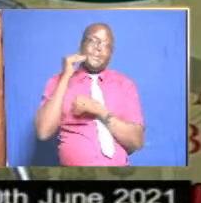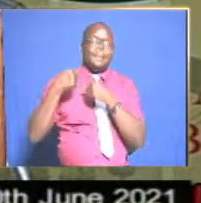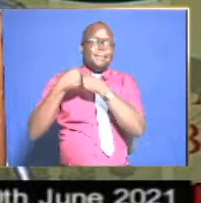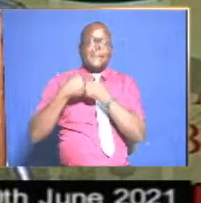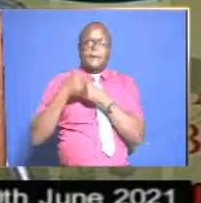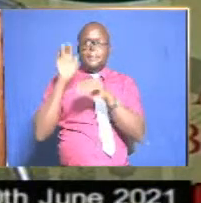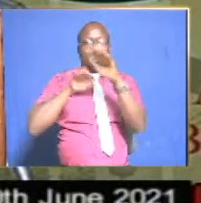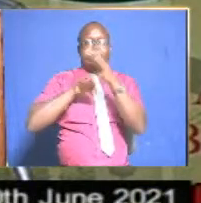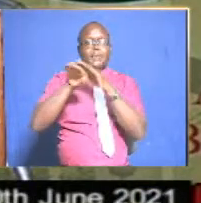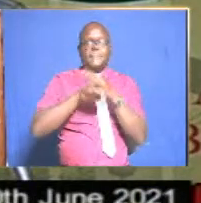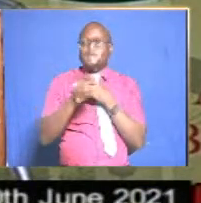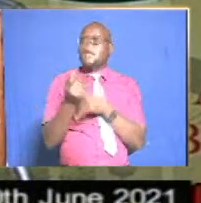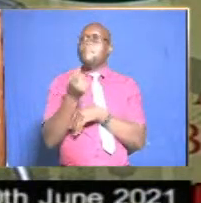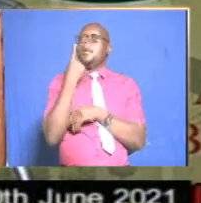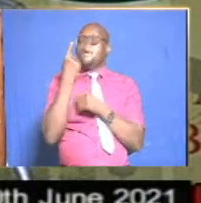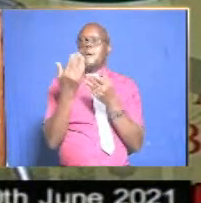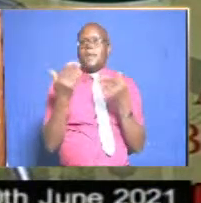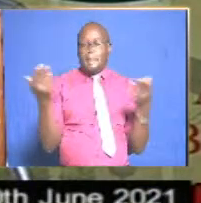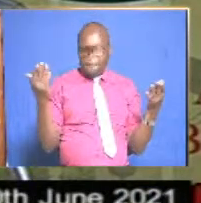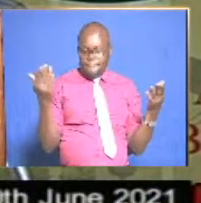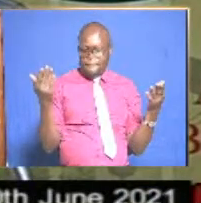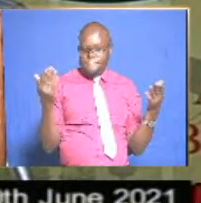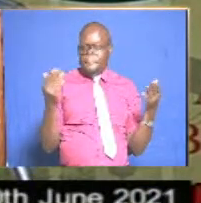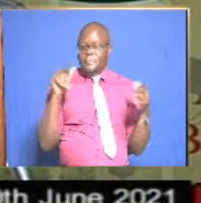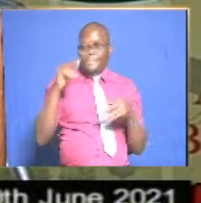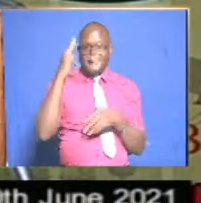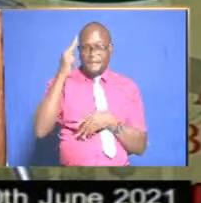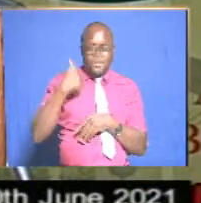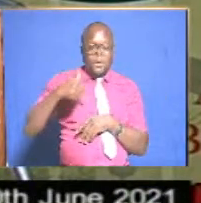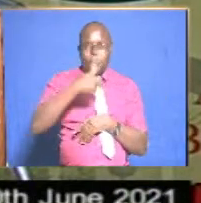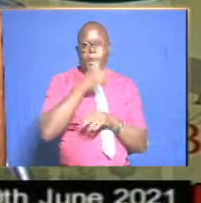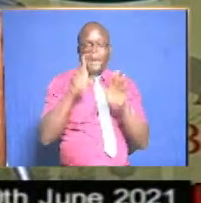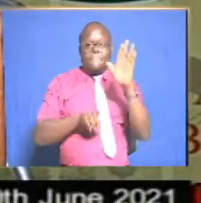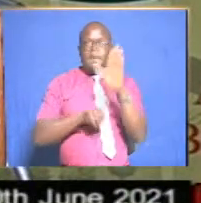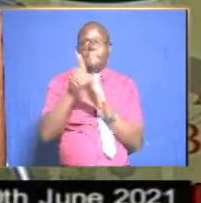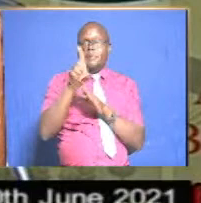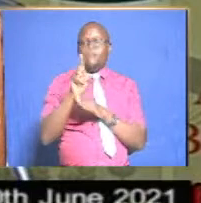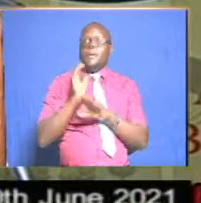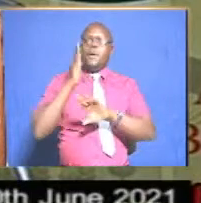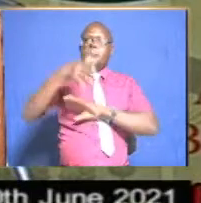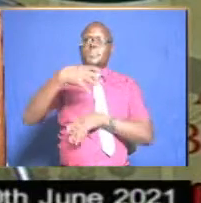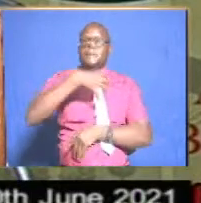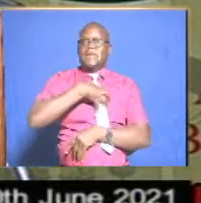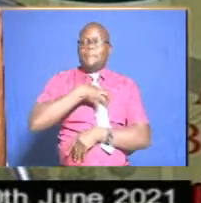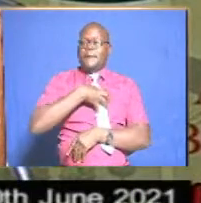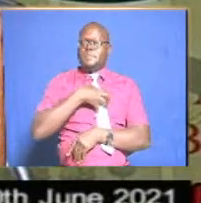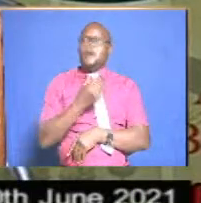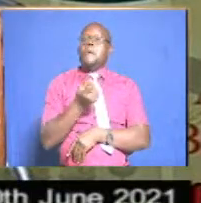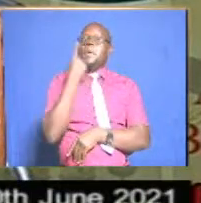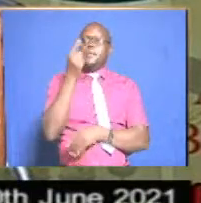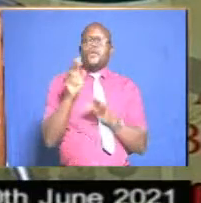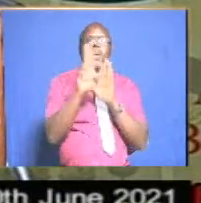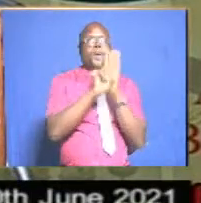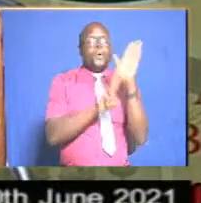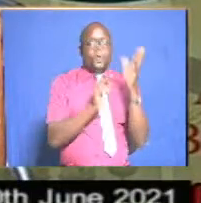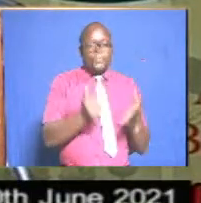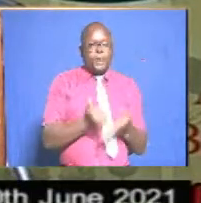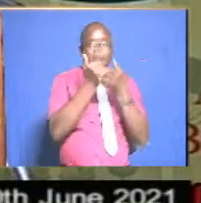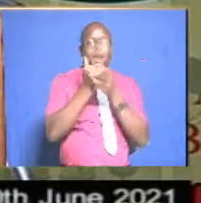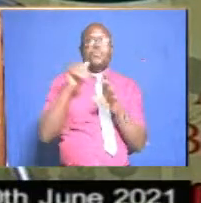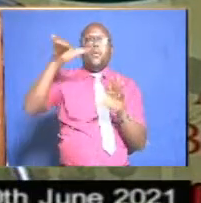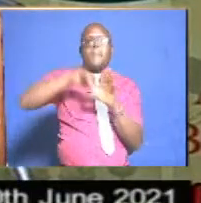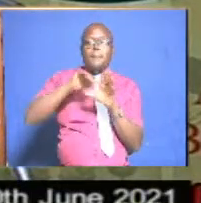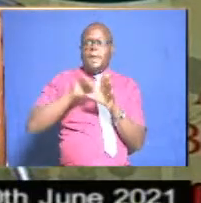in accessing Medicare. For this reason, we have developed post-retirement medical regulations to allow members to make